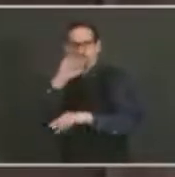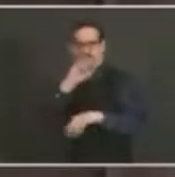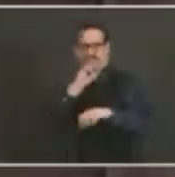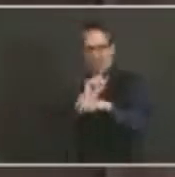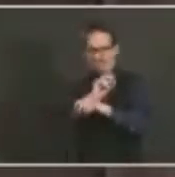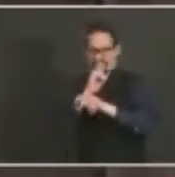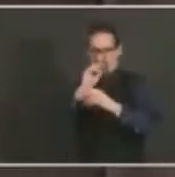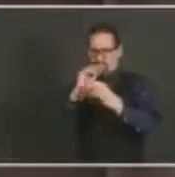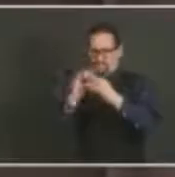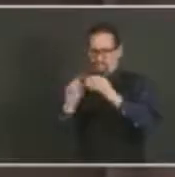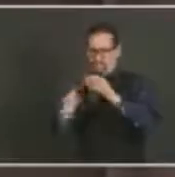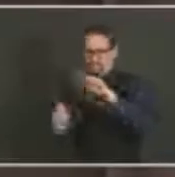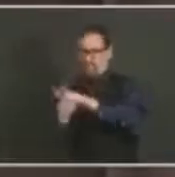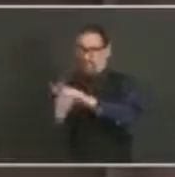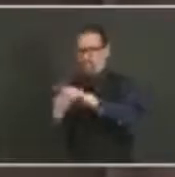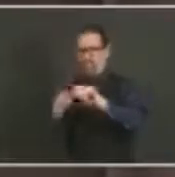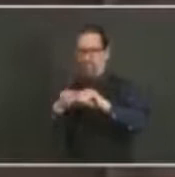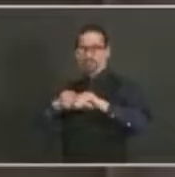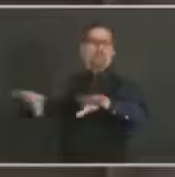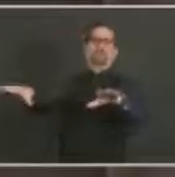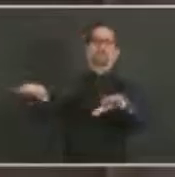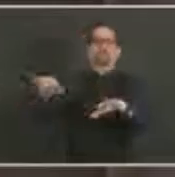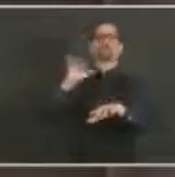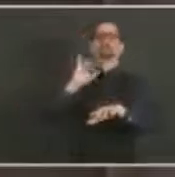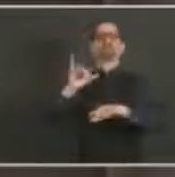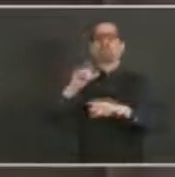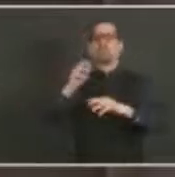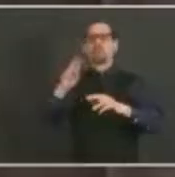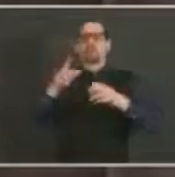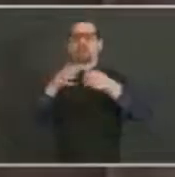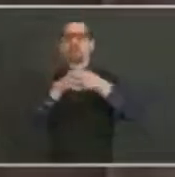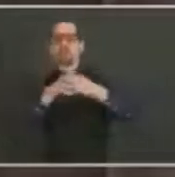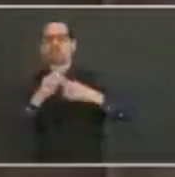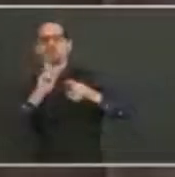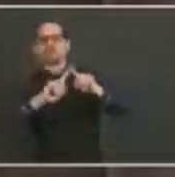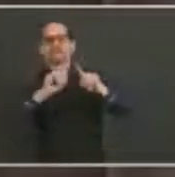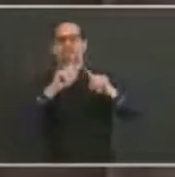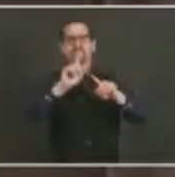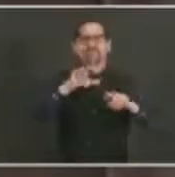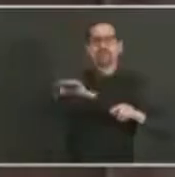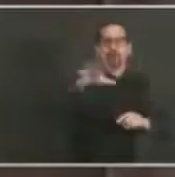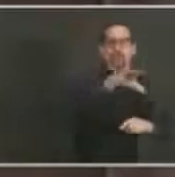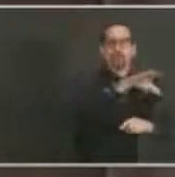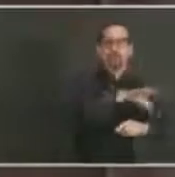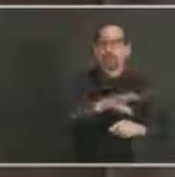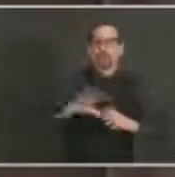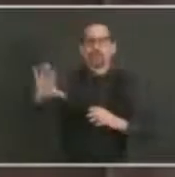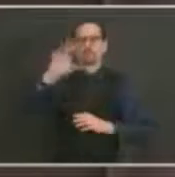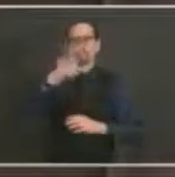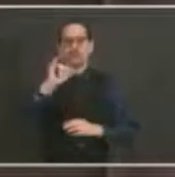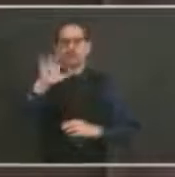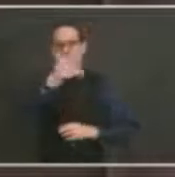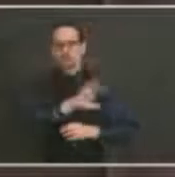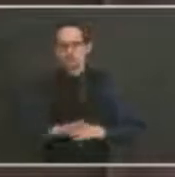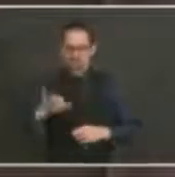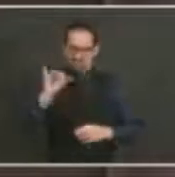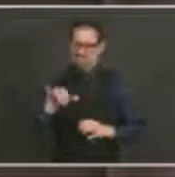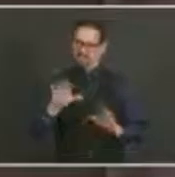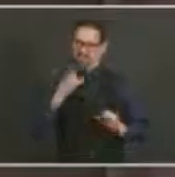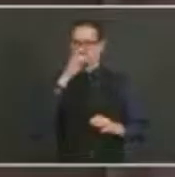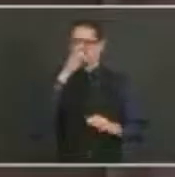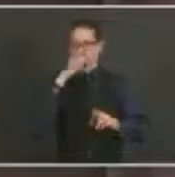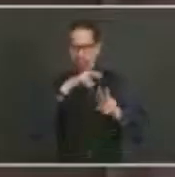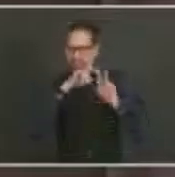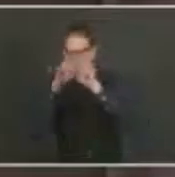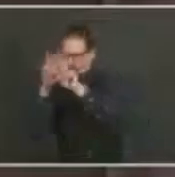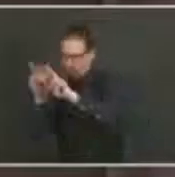present, clusters of cases, outbreaks occurring, that in addition to